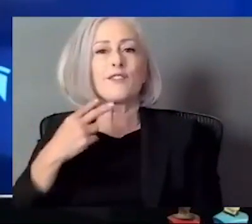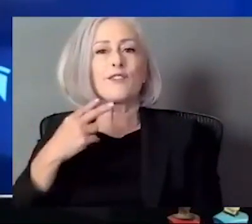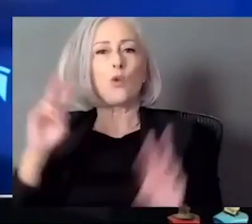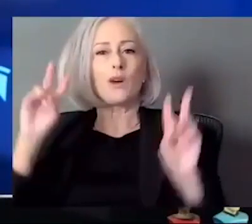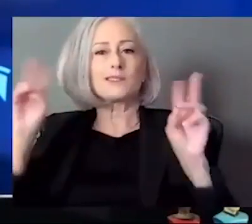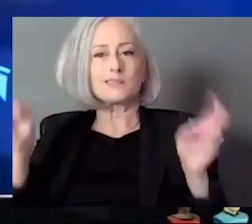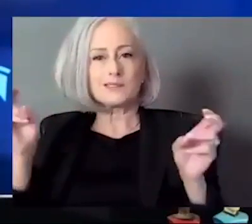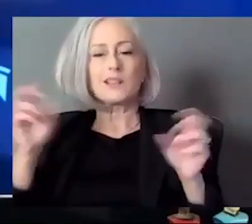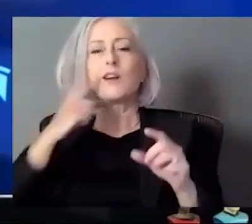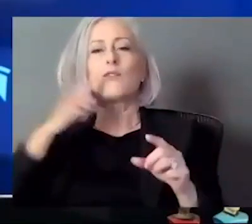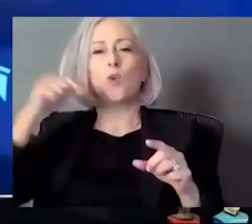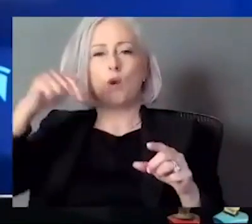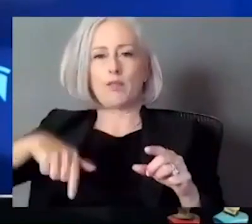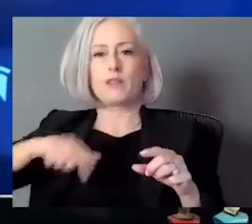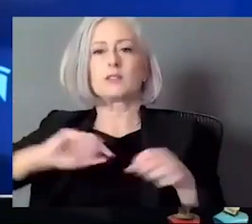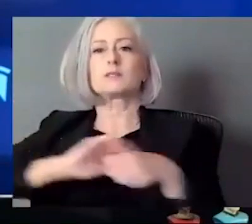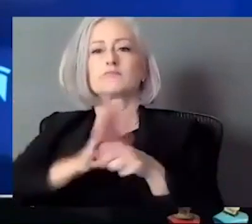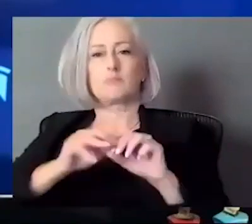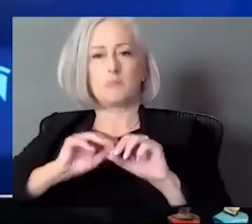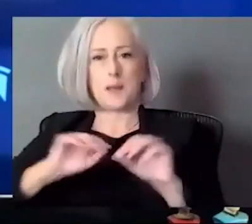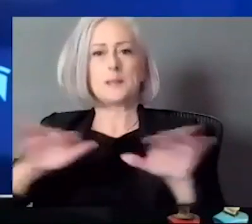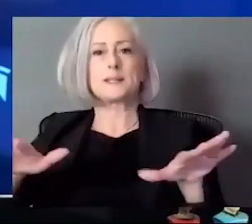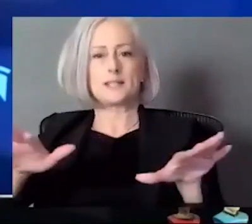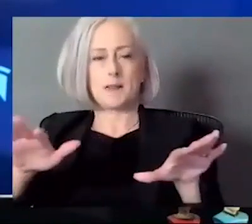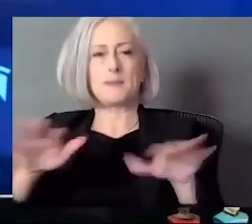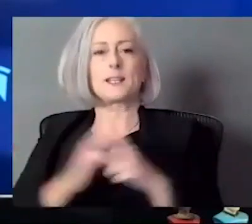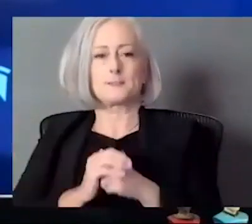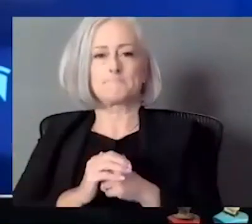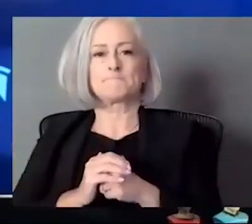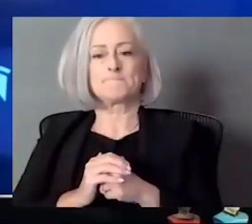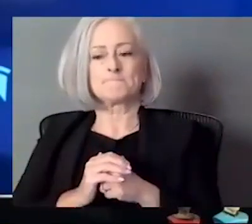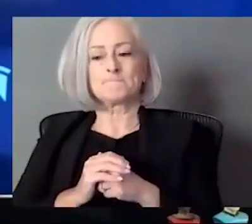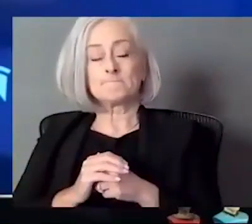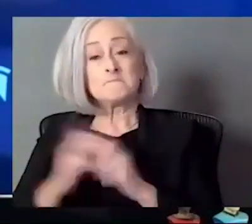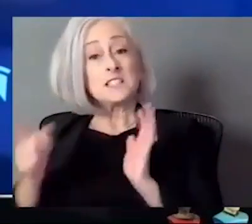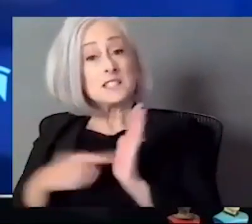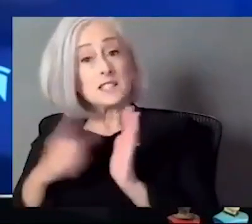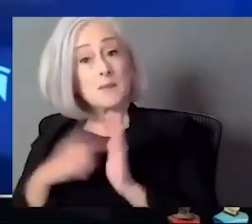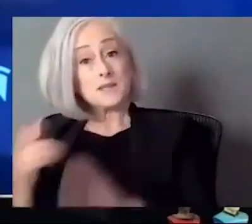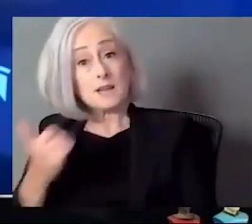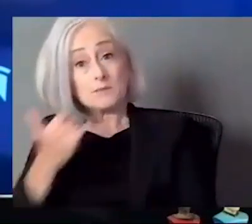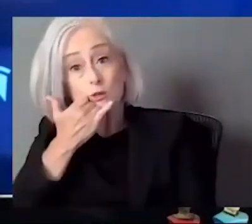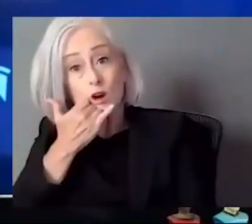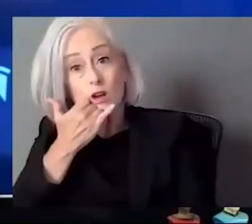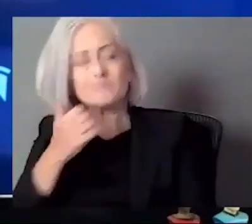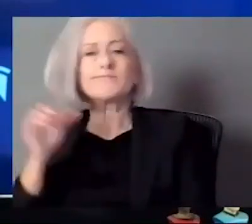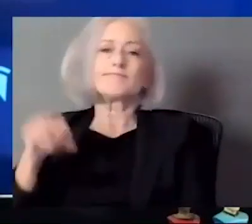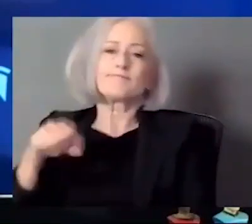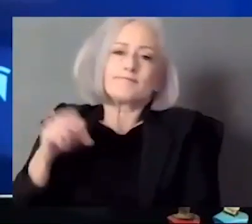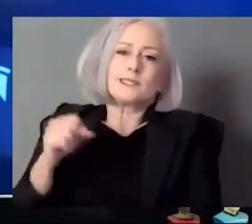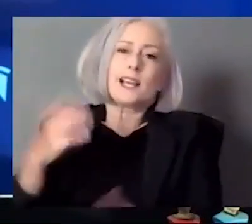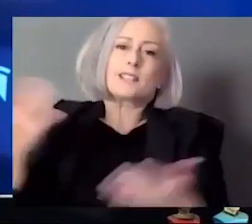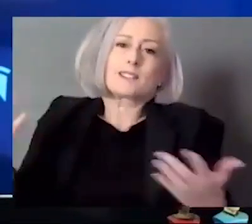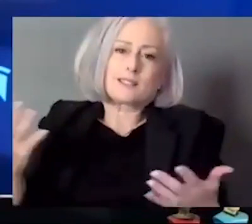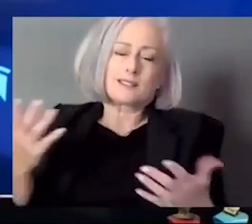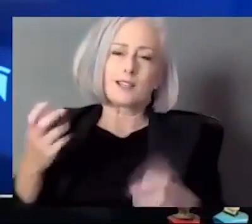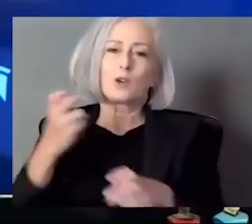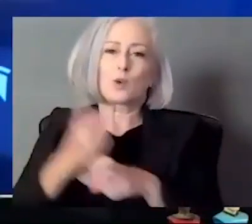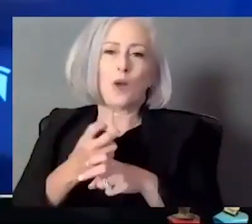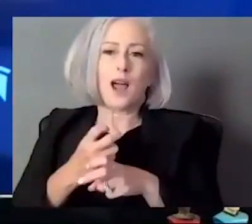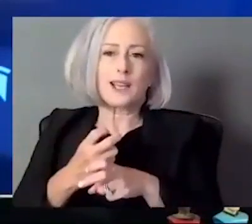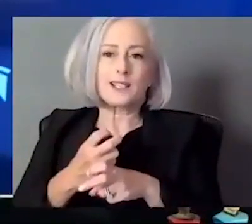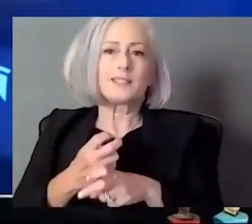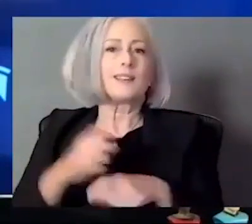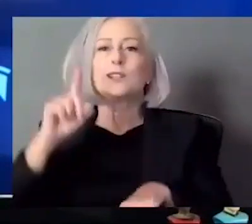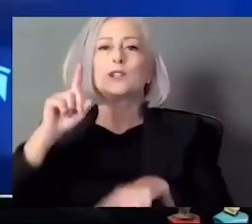conspiracy theories and all that. Was he wrong some of the time? Well, of course. Again, we're building the airplane while we fly it, right? That's just part of the deal. But was